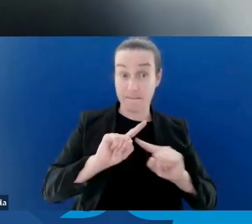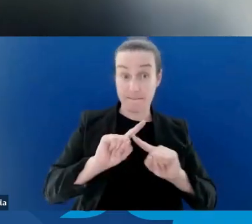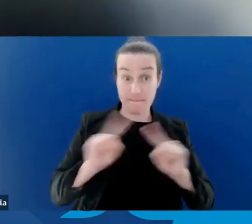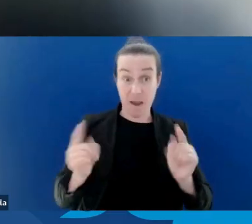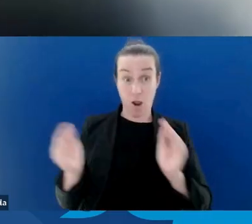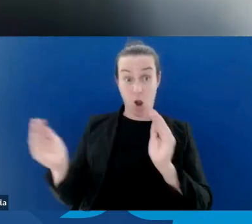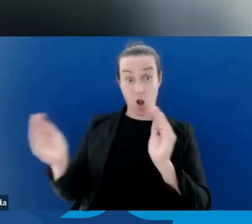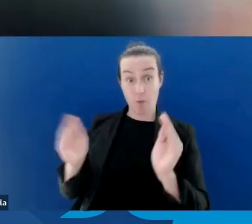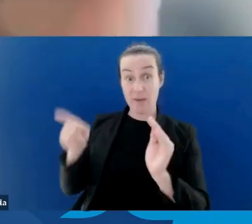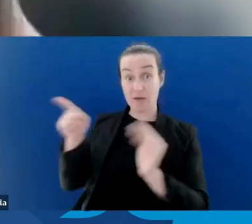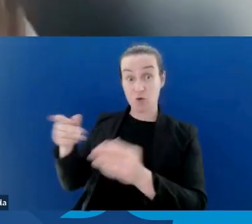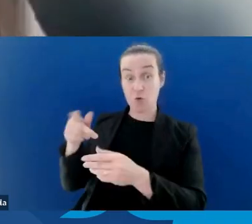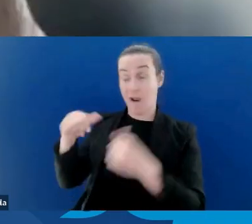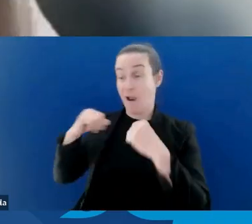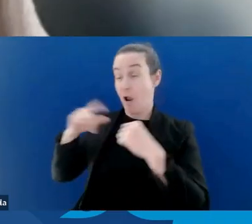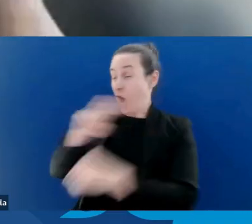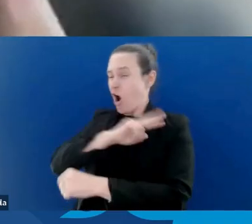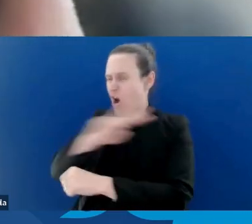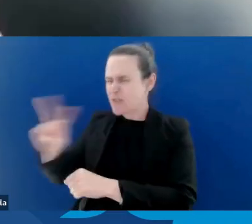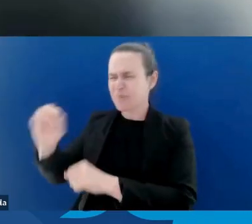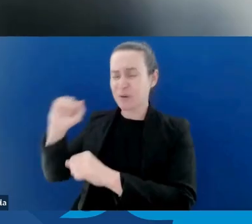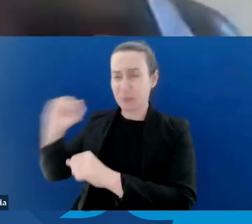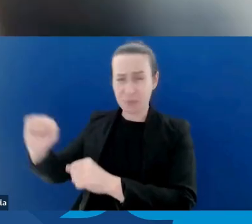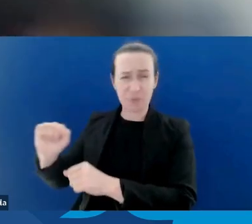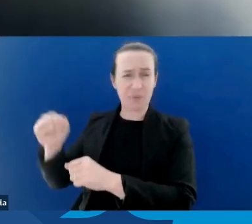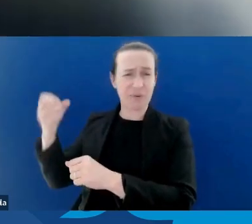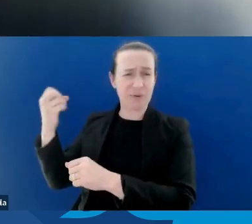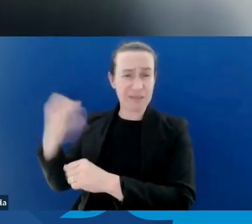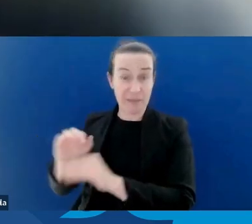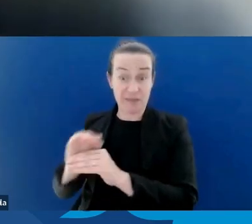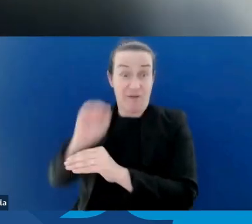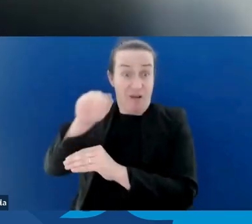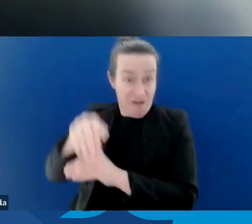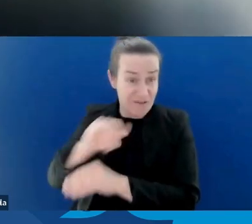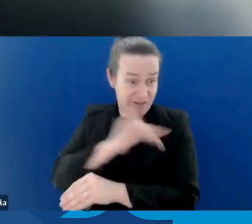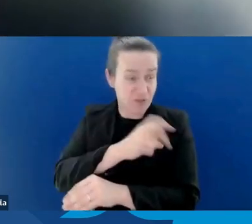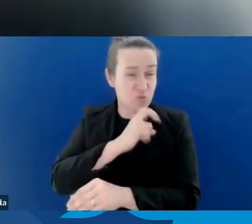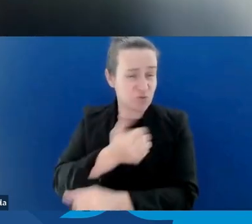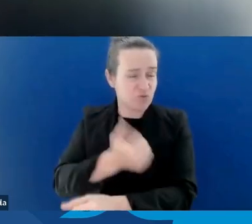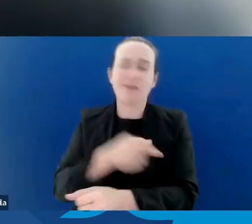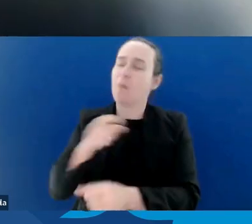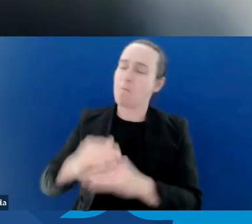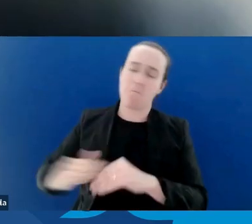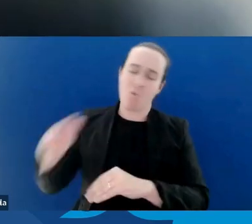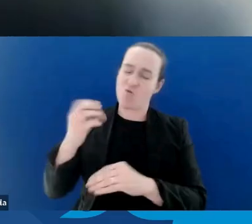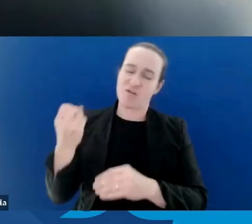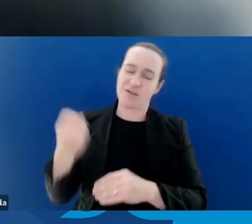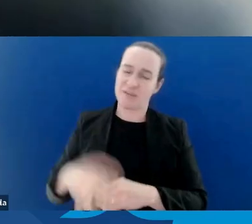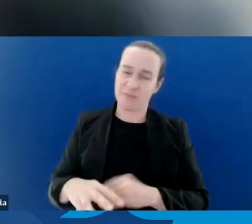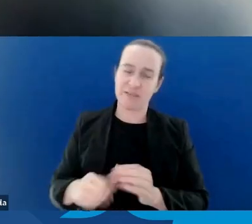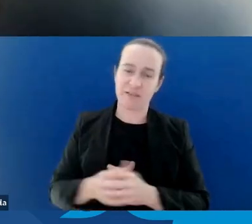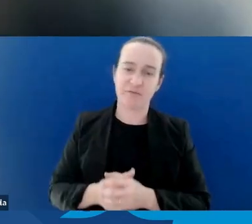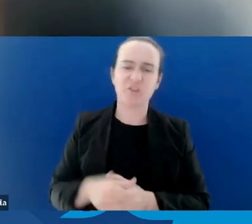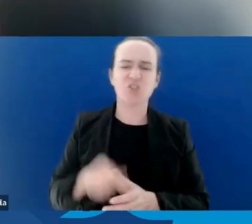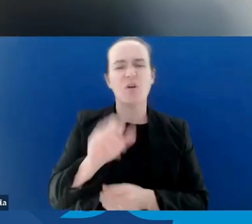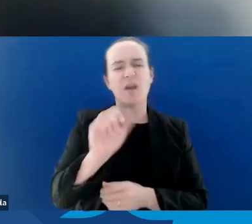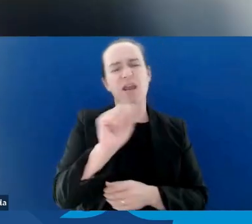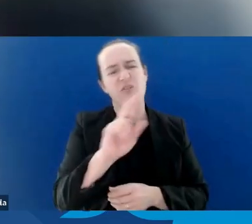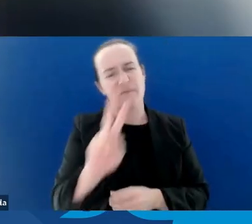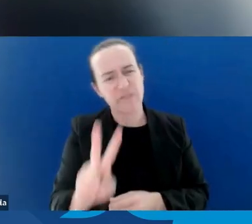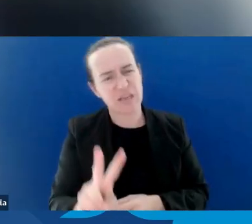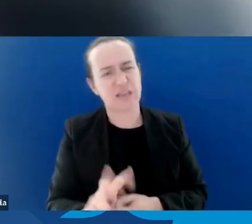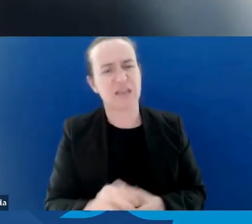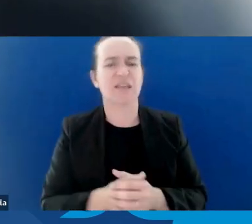is definitely a cost saving. So providing needles is a lot cheaper than providing direct acting antivirals that will